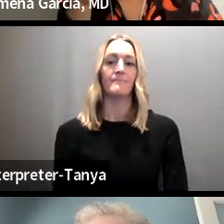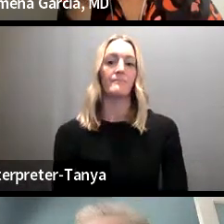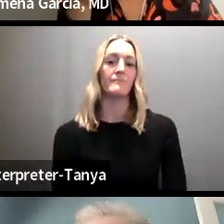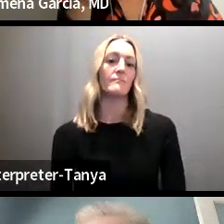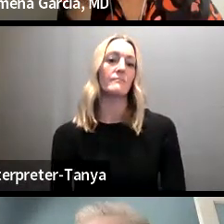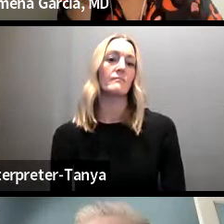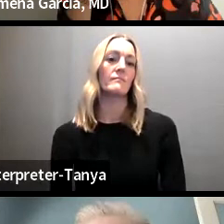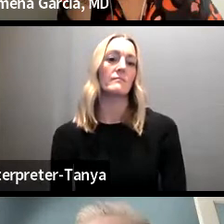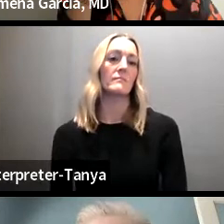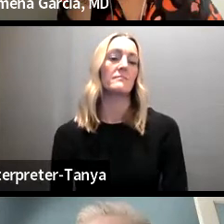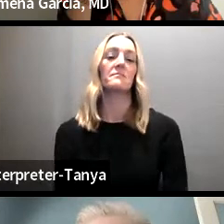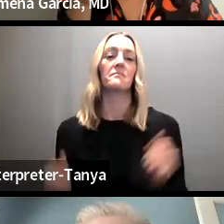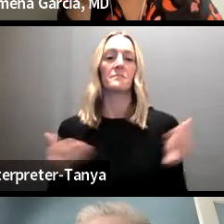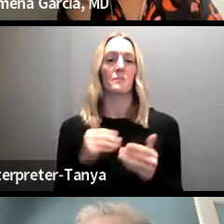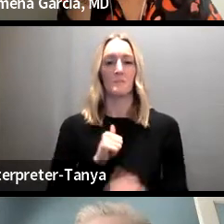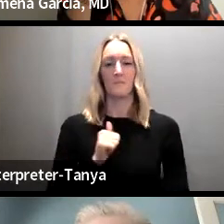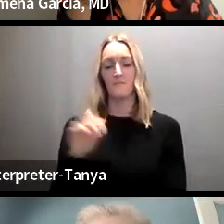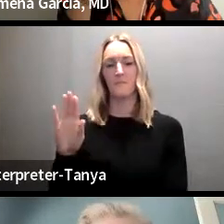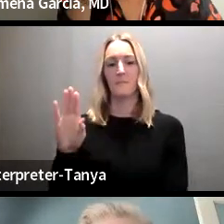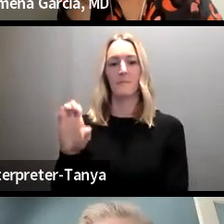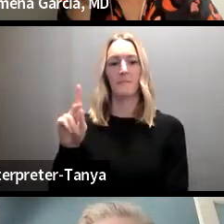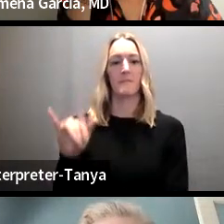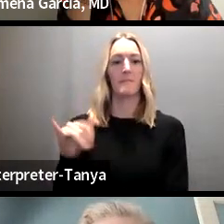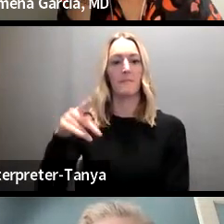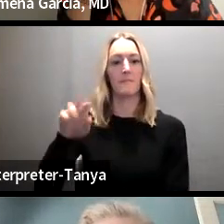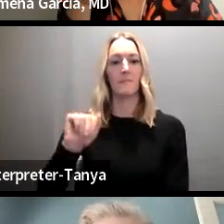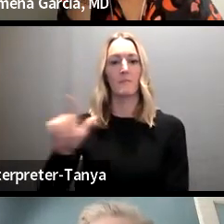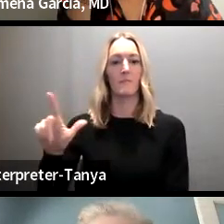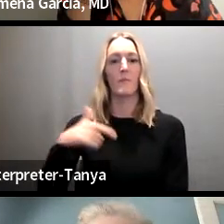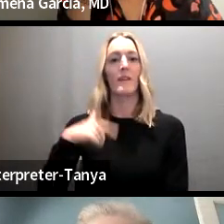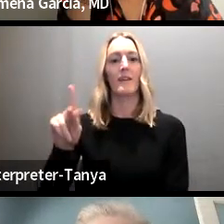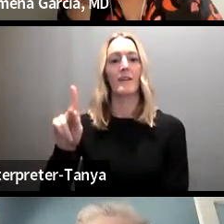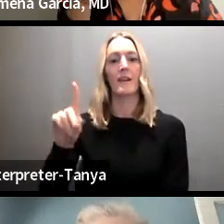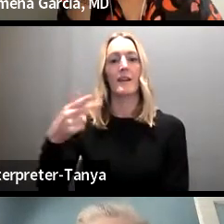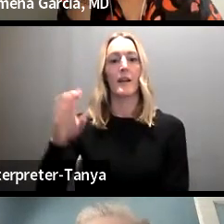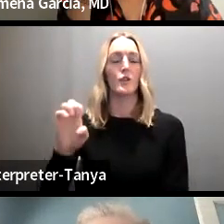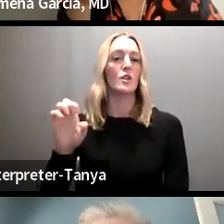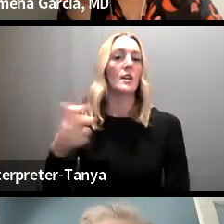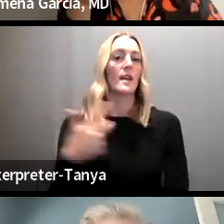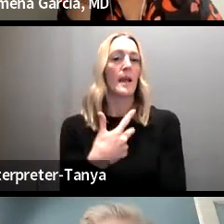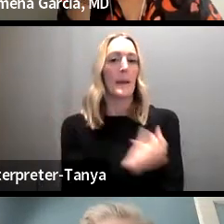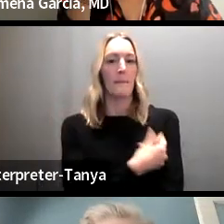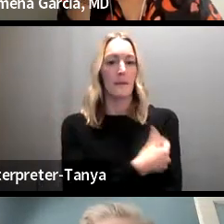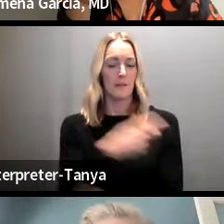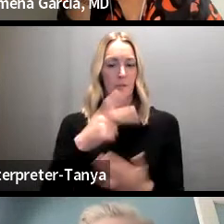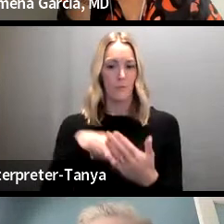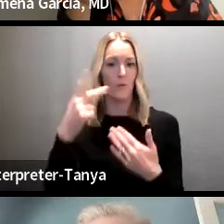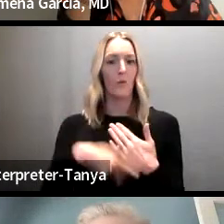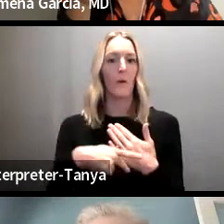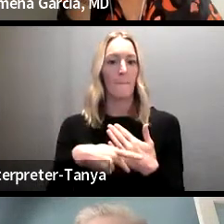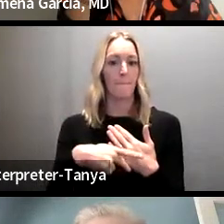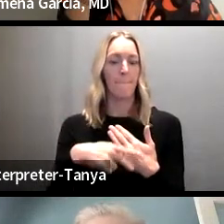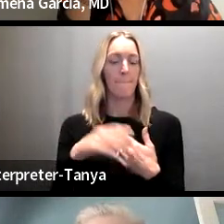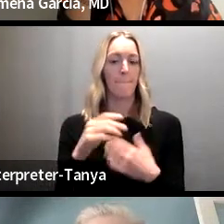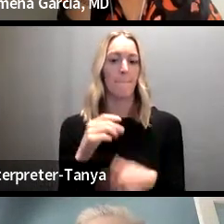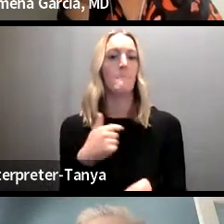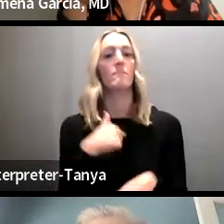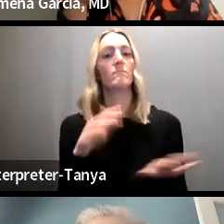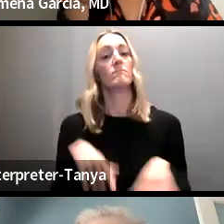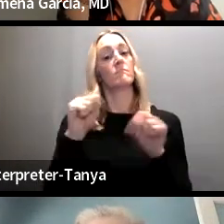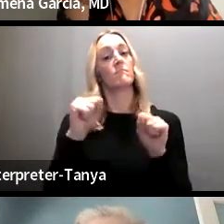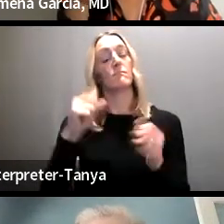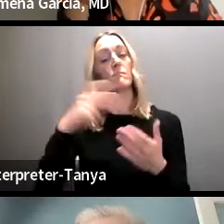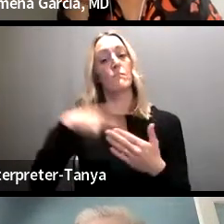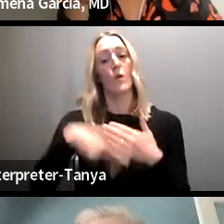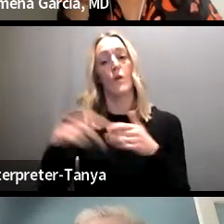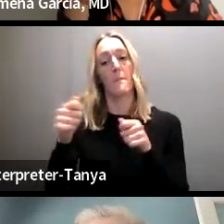I can introduce myself. My name is Becky Prawl. I'm with KDHE's immunization program, taking over the program manager